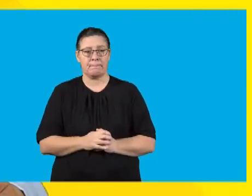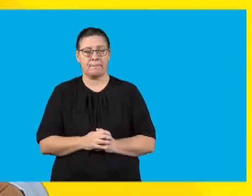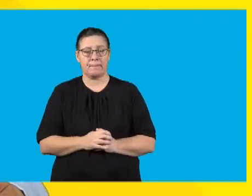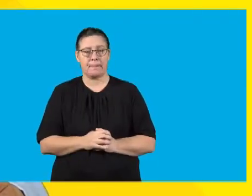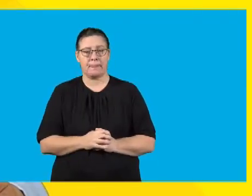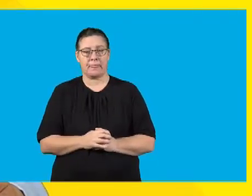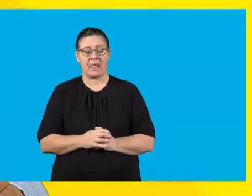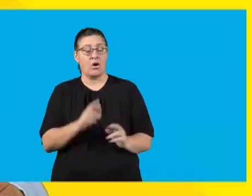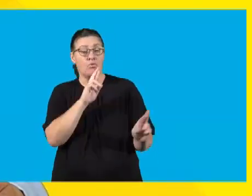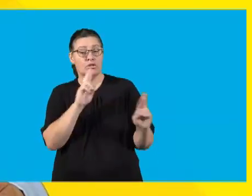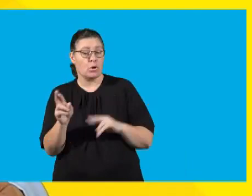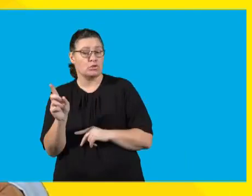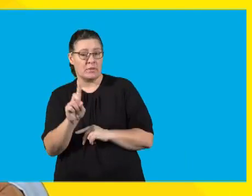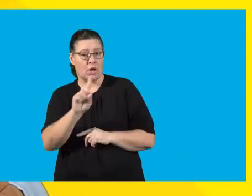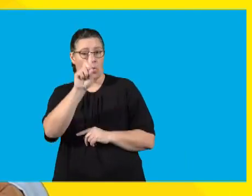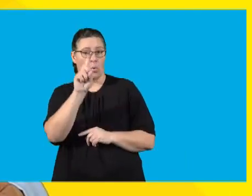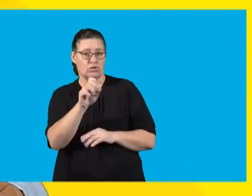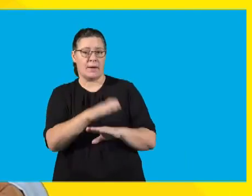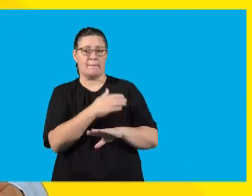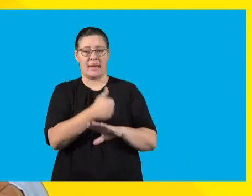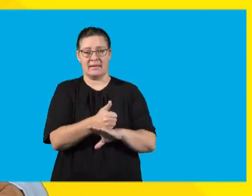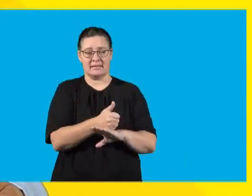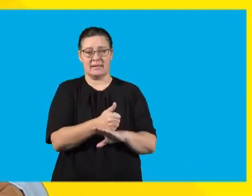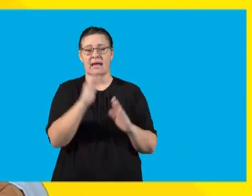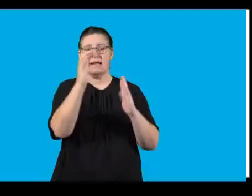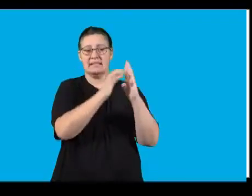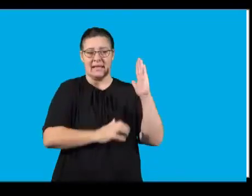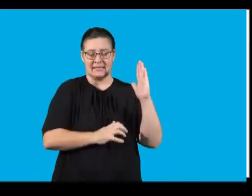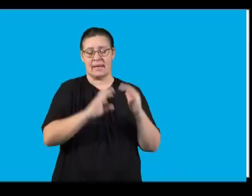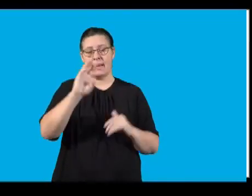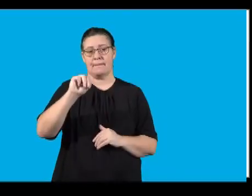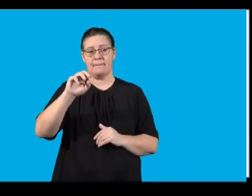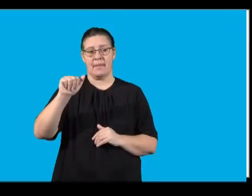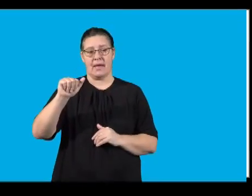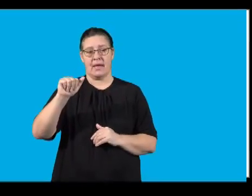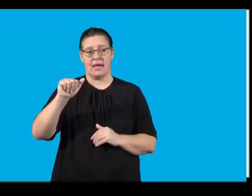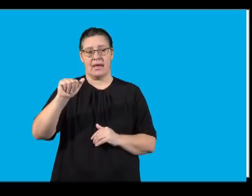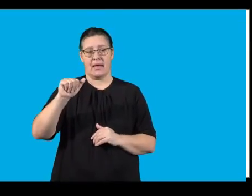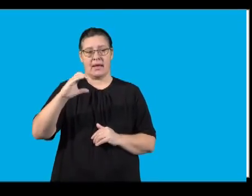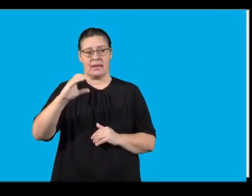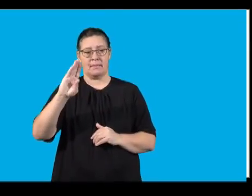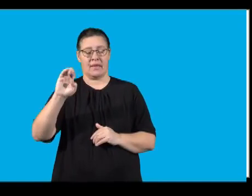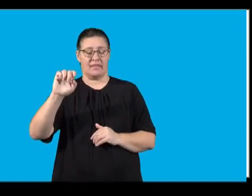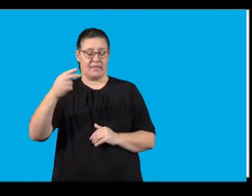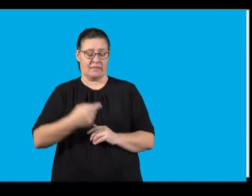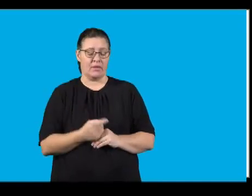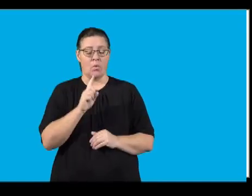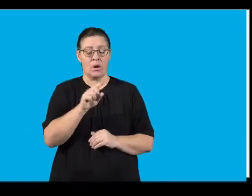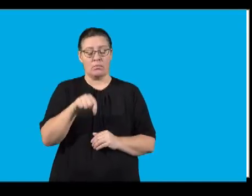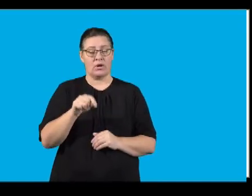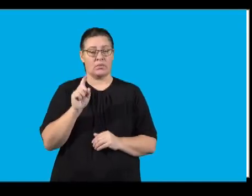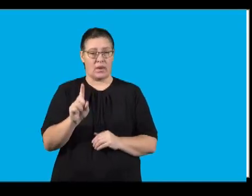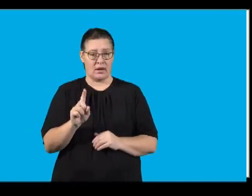right, so we are going to be responding to a question based on the text of Macbeth. All right,